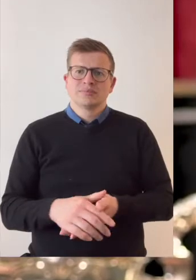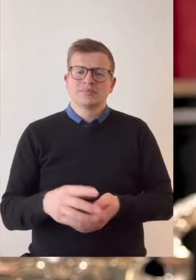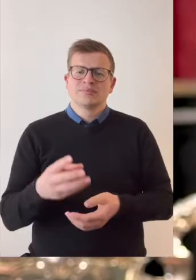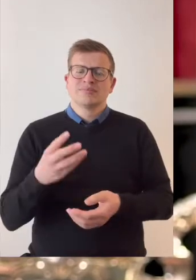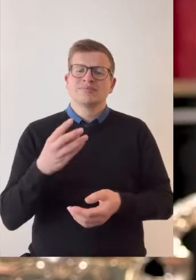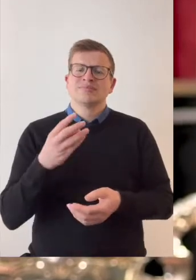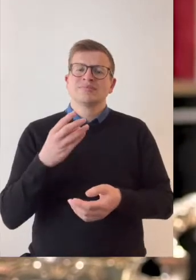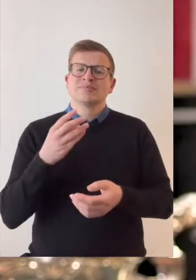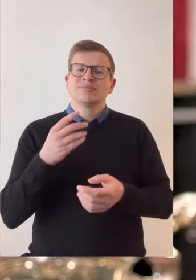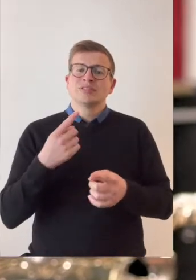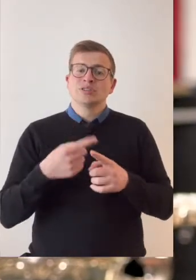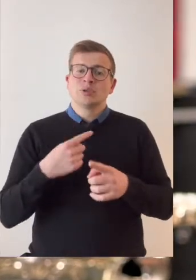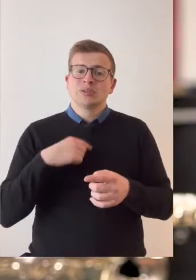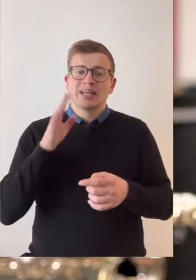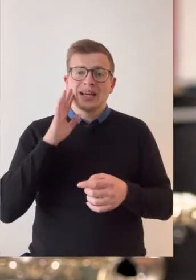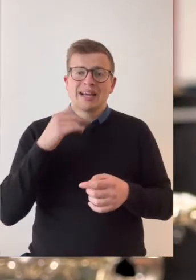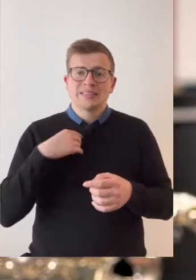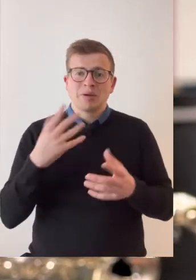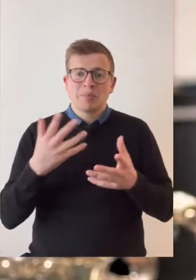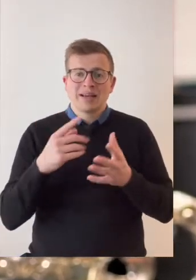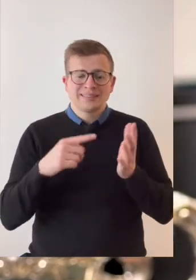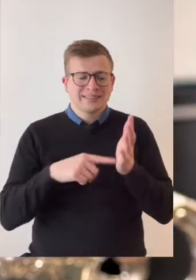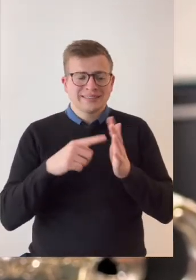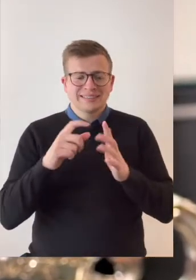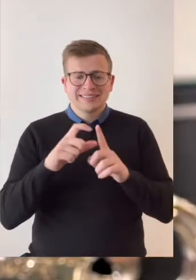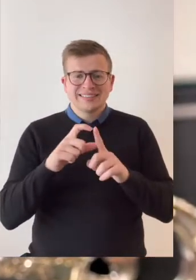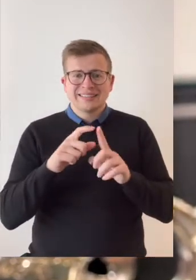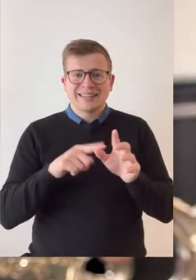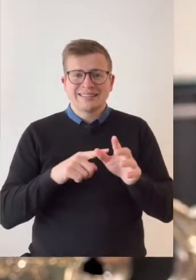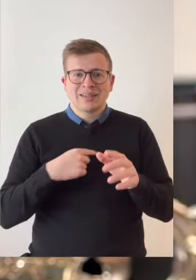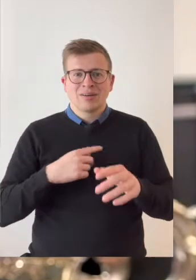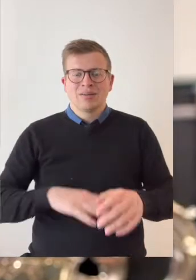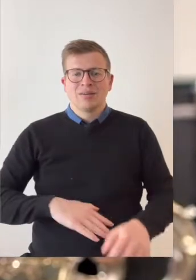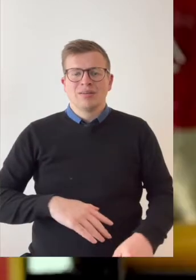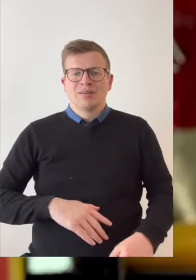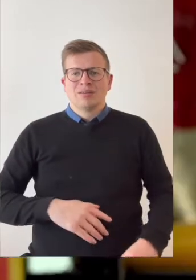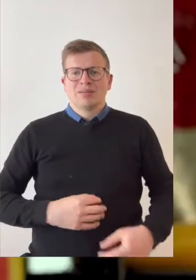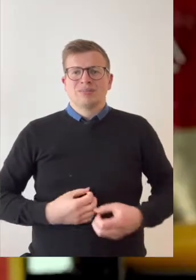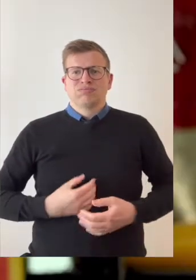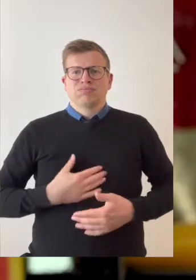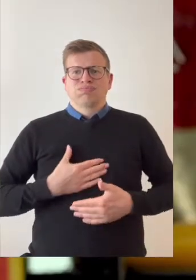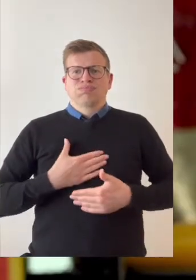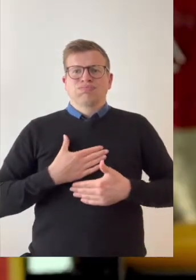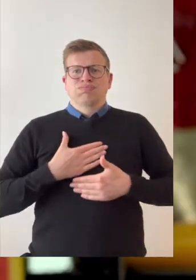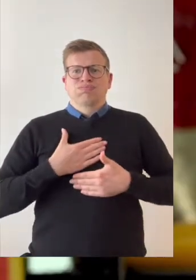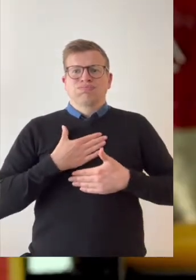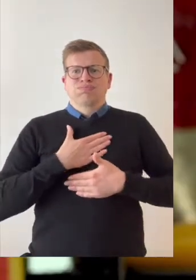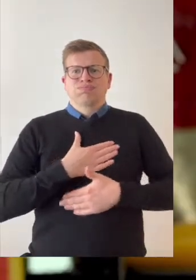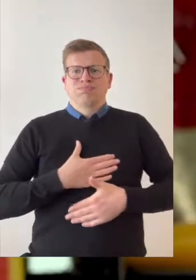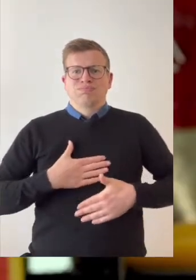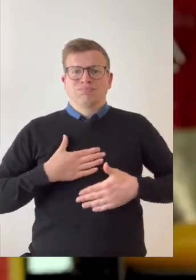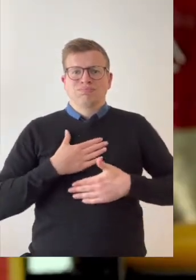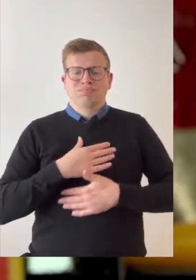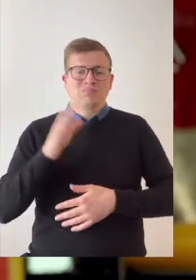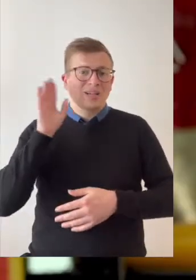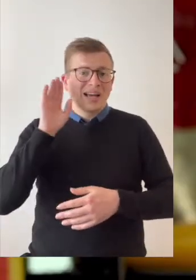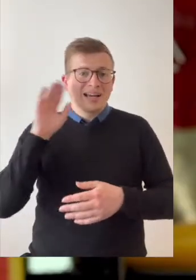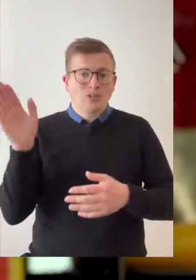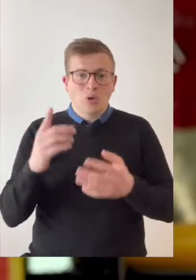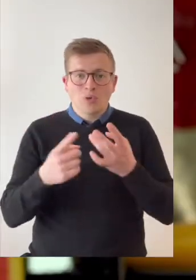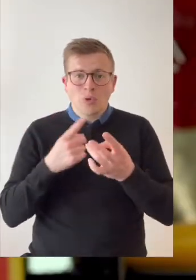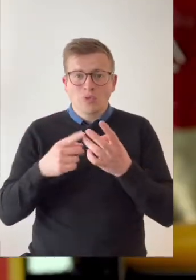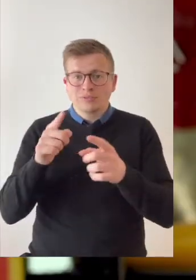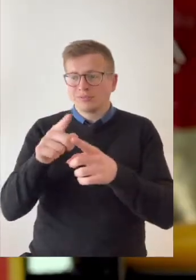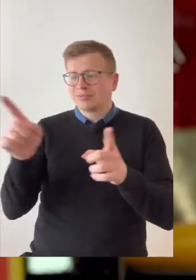as soon as I heard it in plate, Teddy, welled up inside, you know. I thought, because I'd heard all the others. I mean,